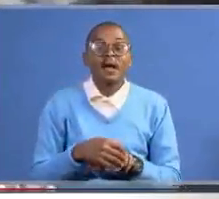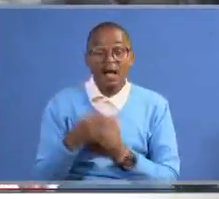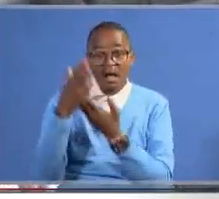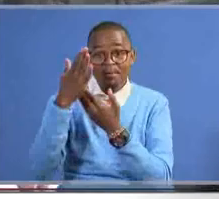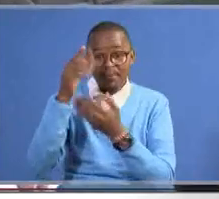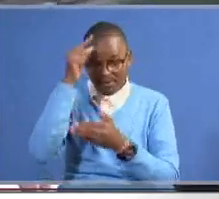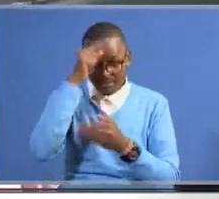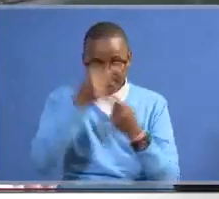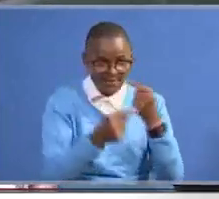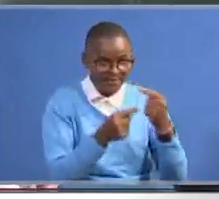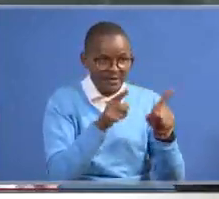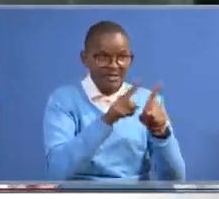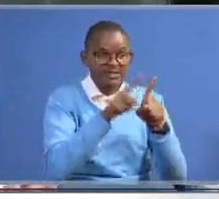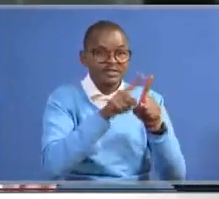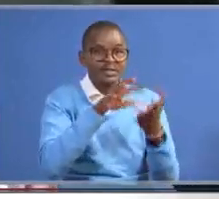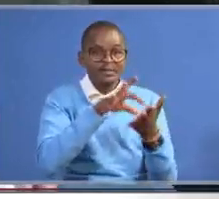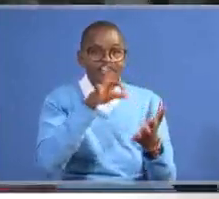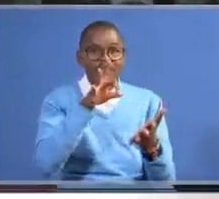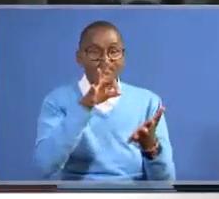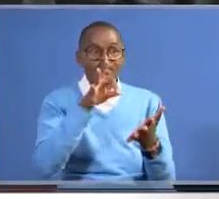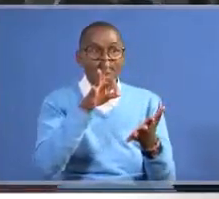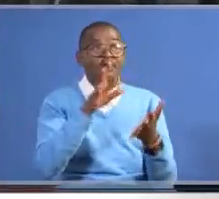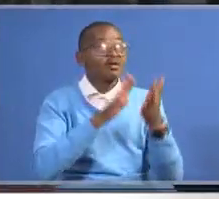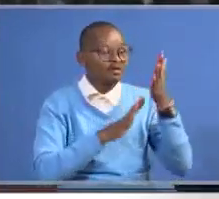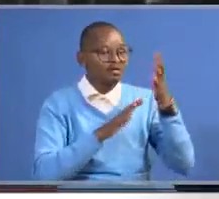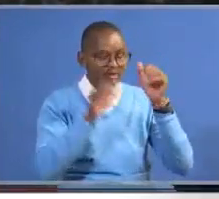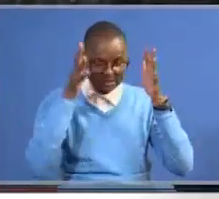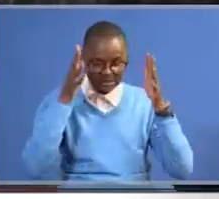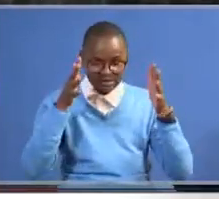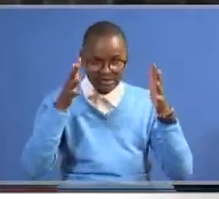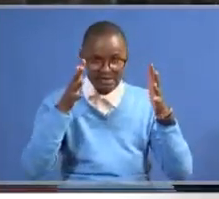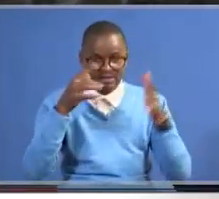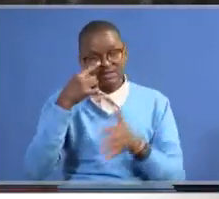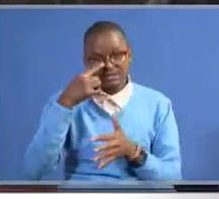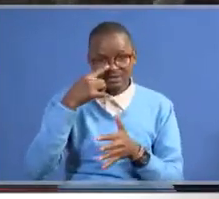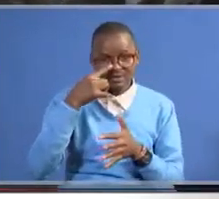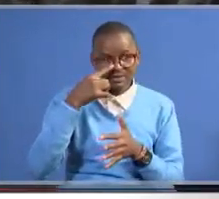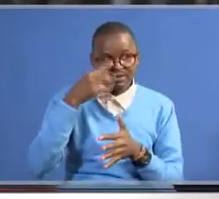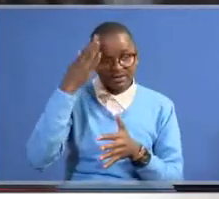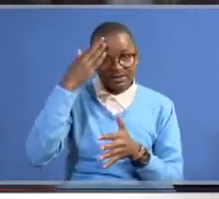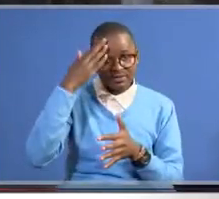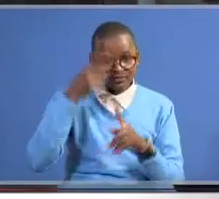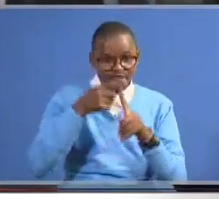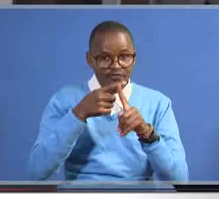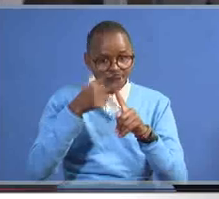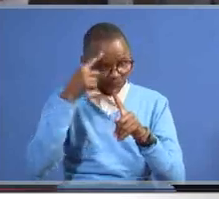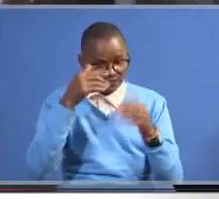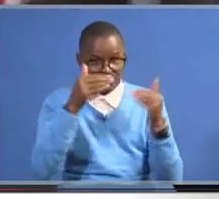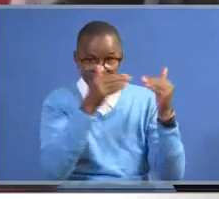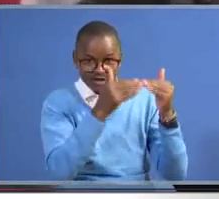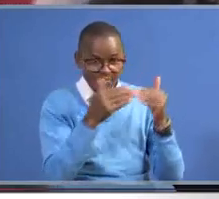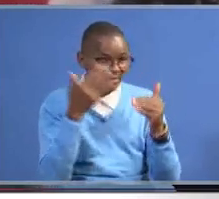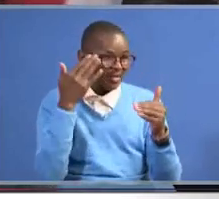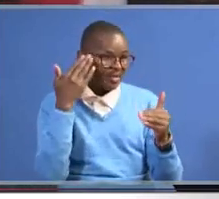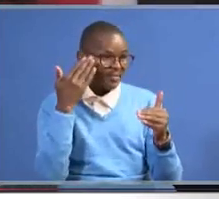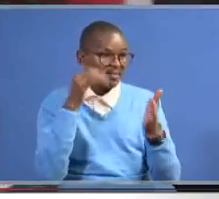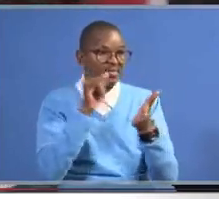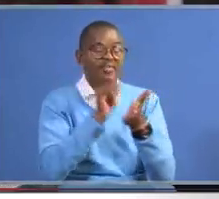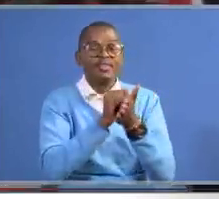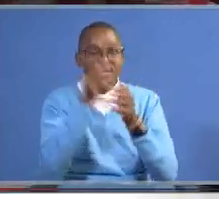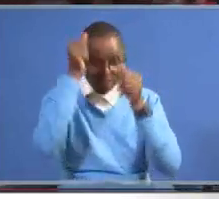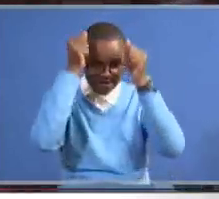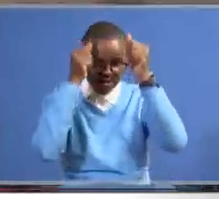government will continue in the same spirit god is great so down has seen popular revolts for democracy in the past that the